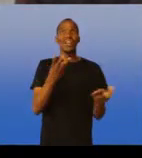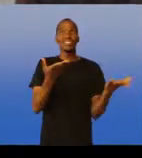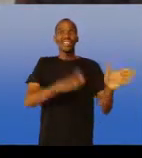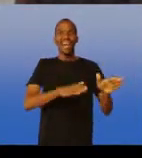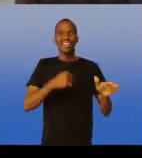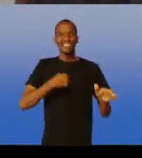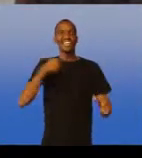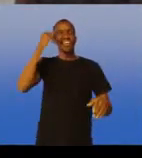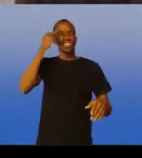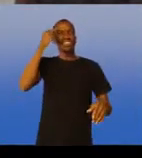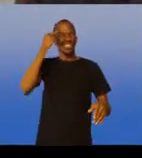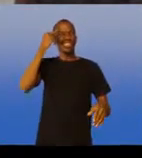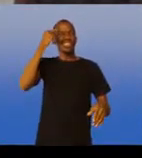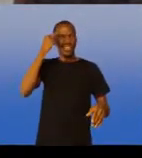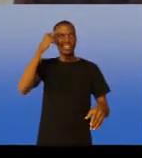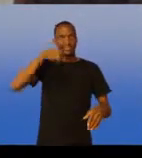tlhokahetse.